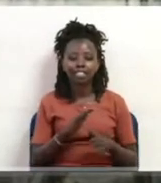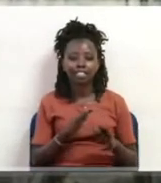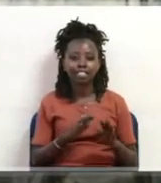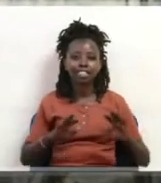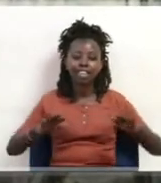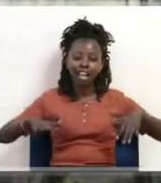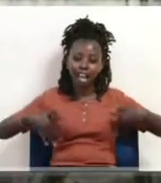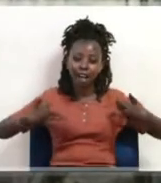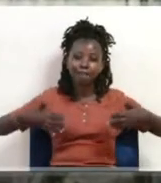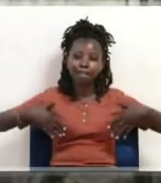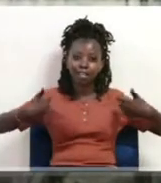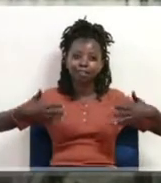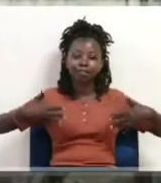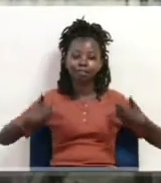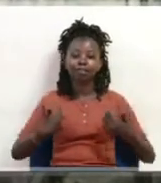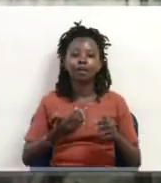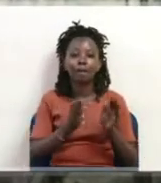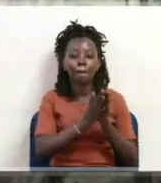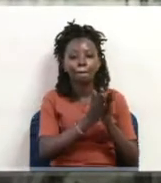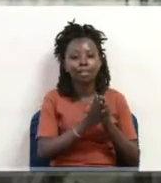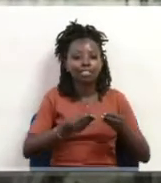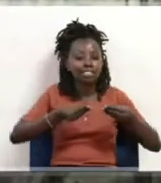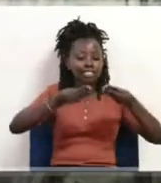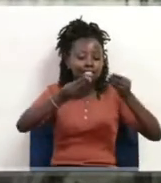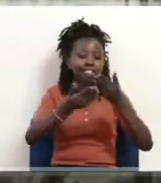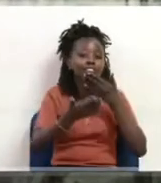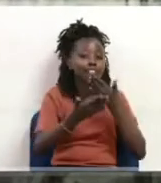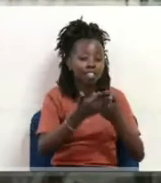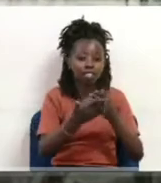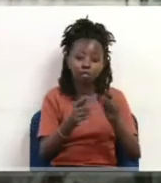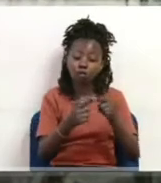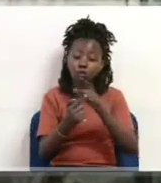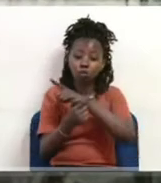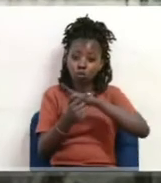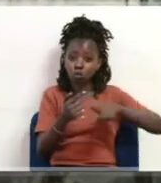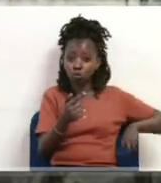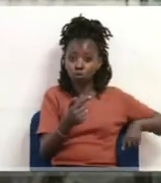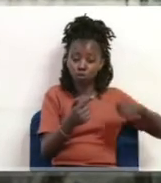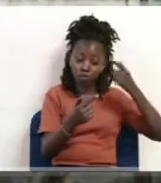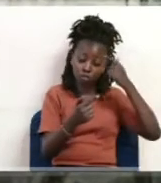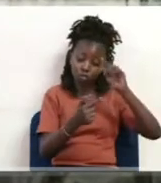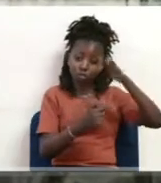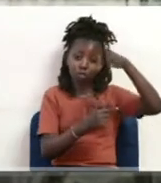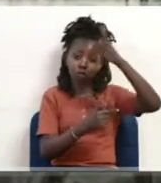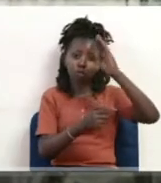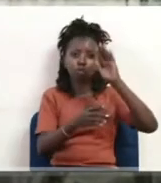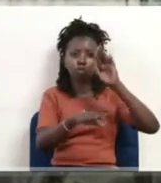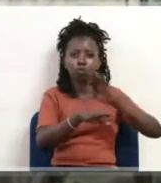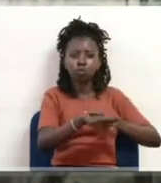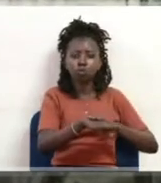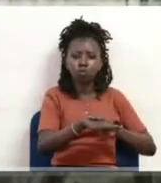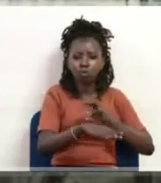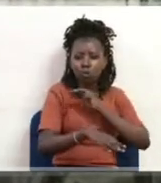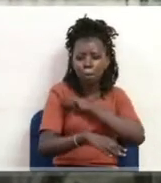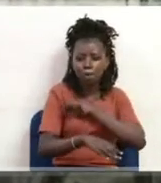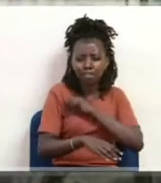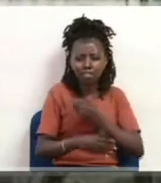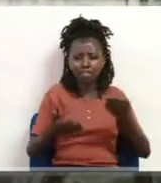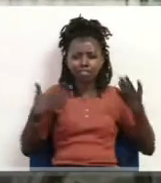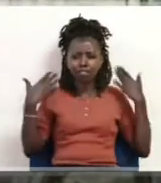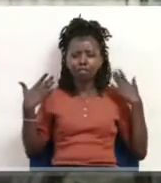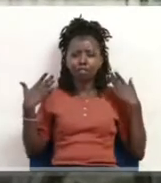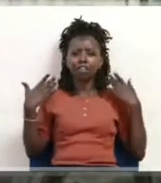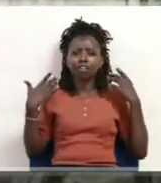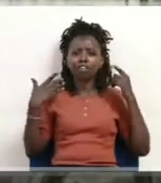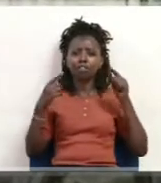praising and giving thanks to the Lord, for he is good, for his mercy endures forever towards you, towards Kimani, towards